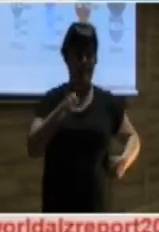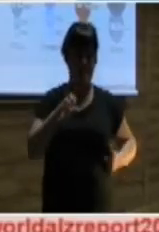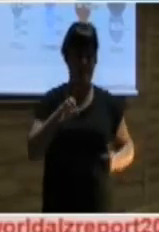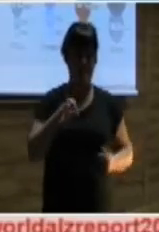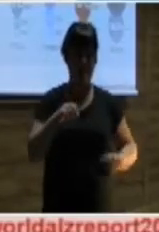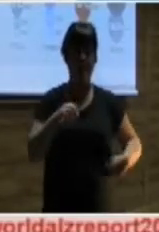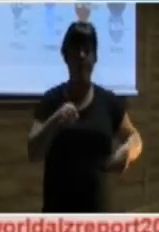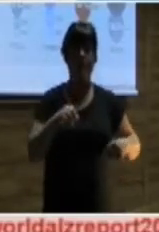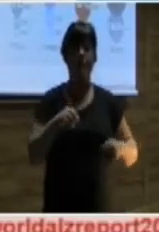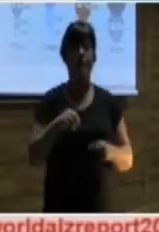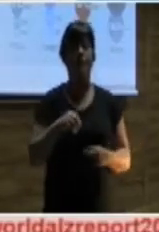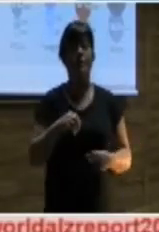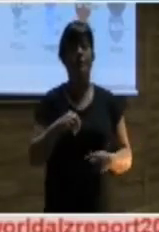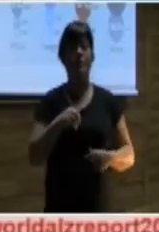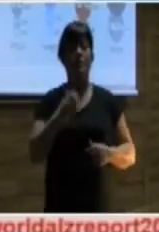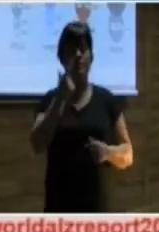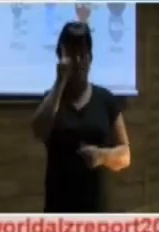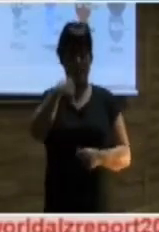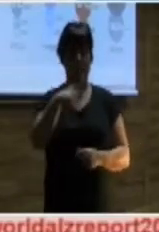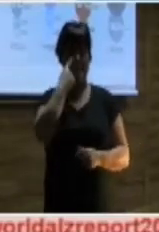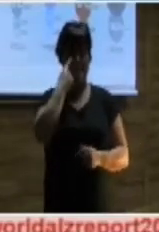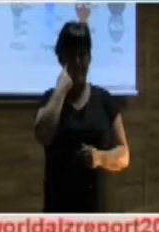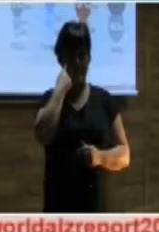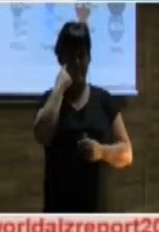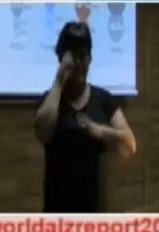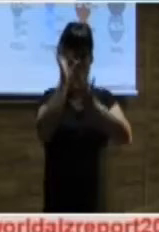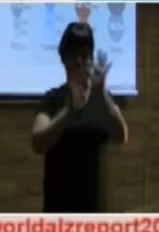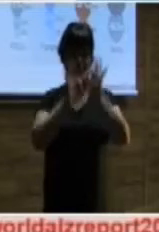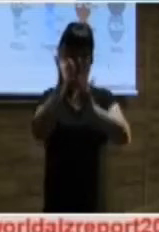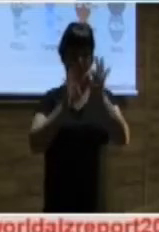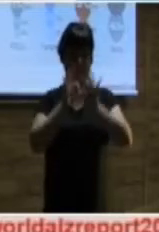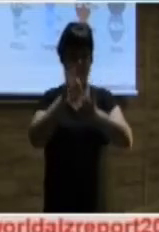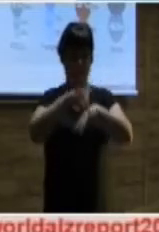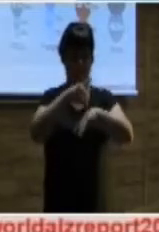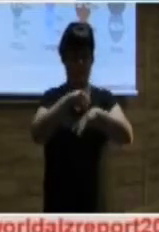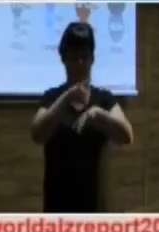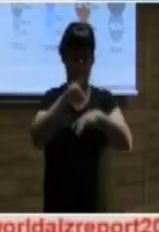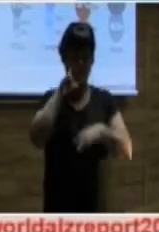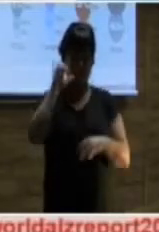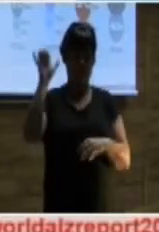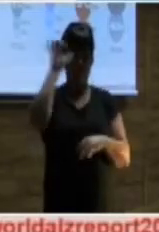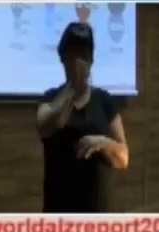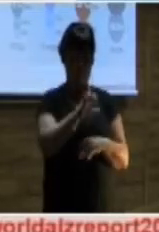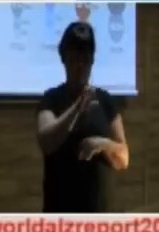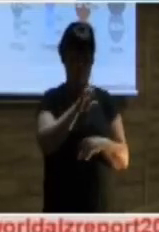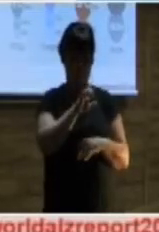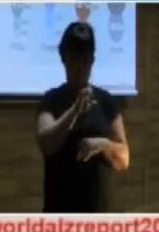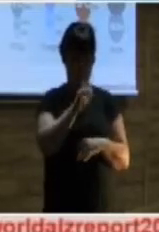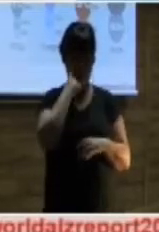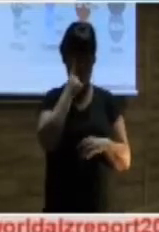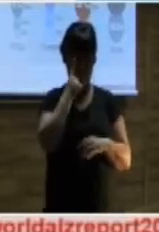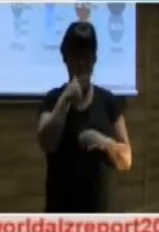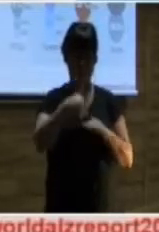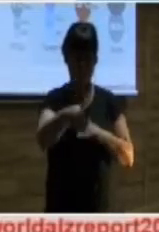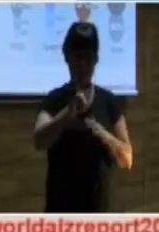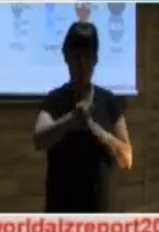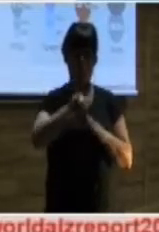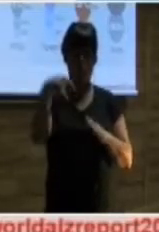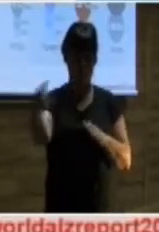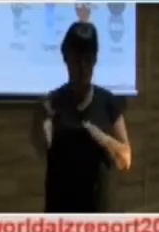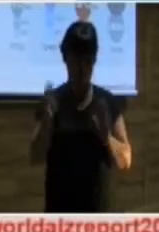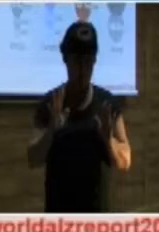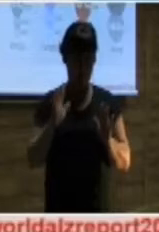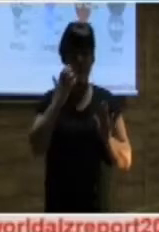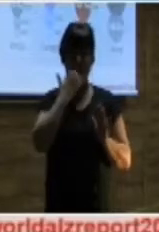in Europe, the prevalence of dementia is roughly going to double. But if you look at a country like Africa, it